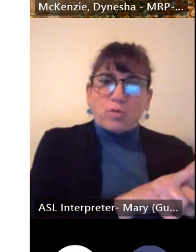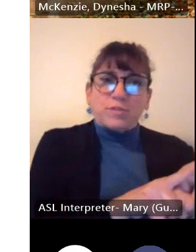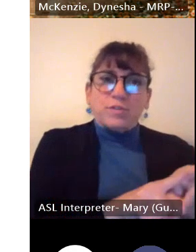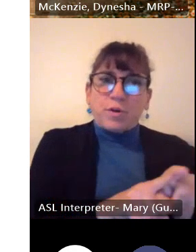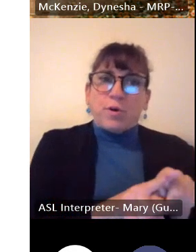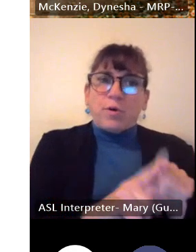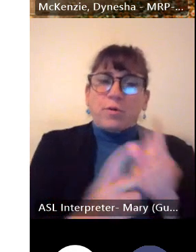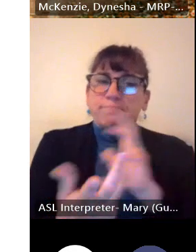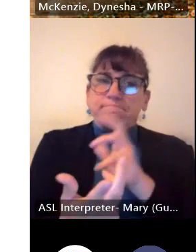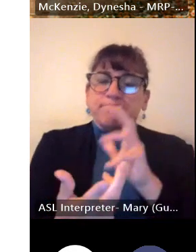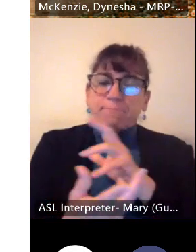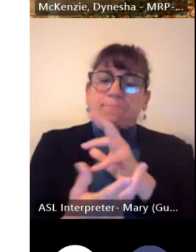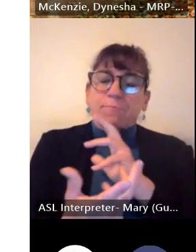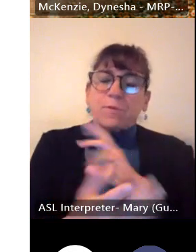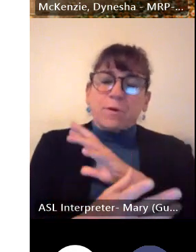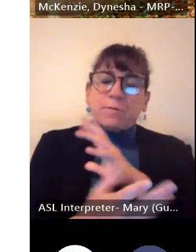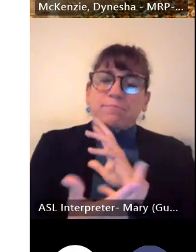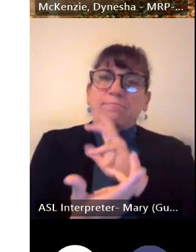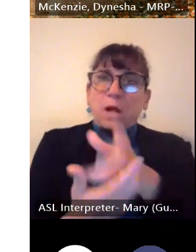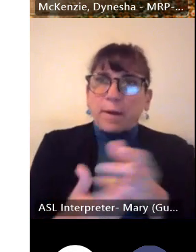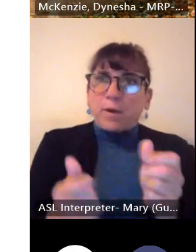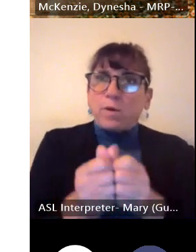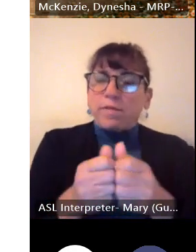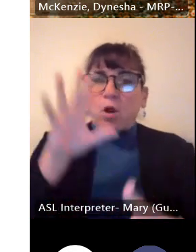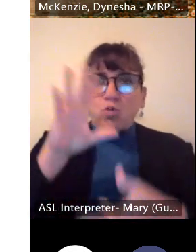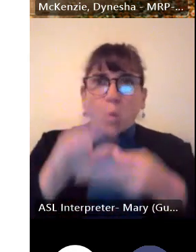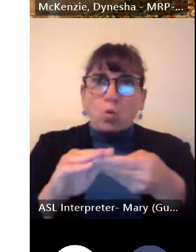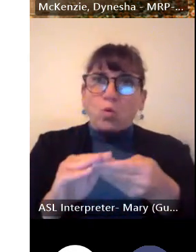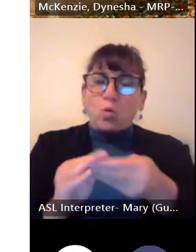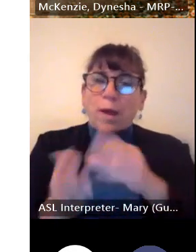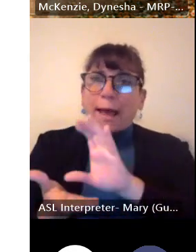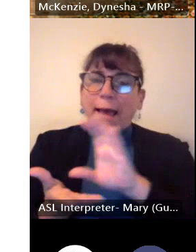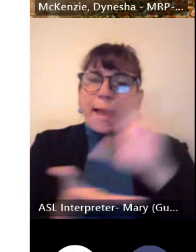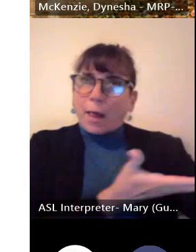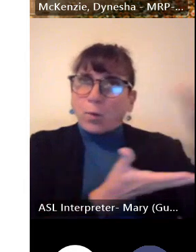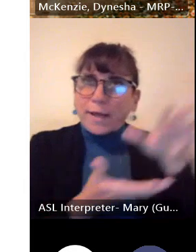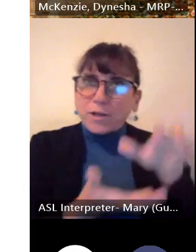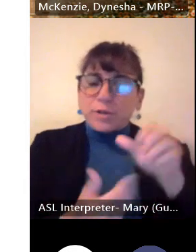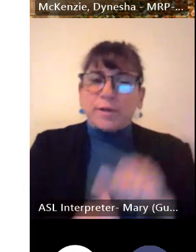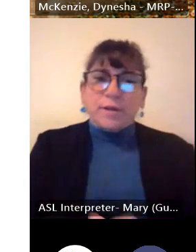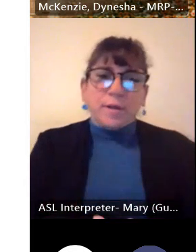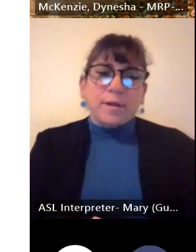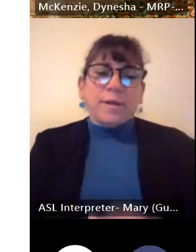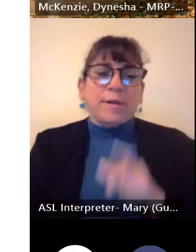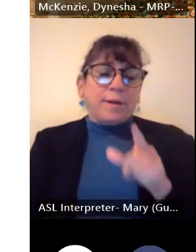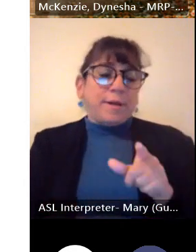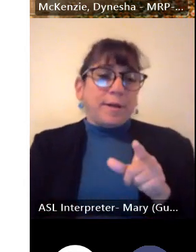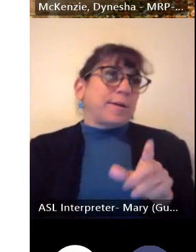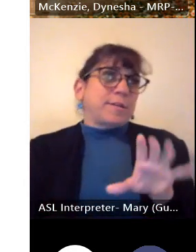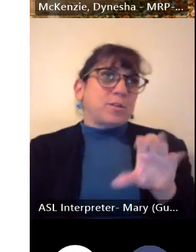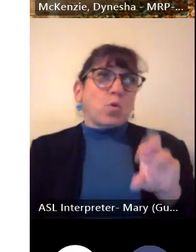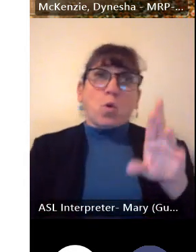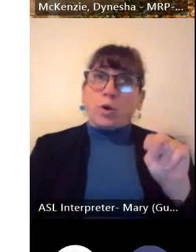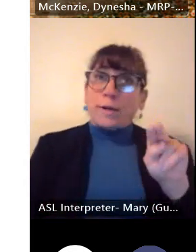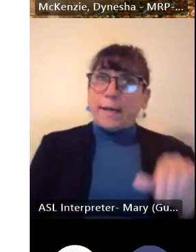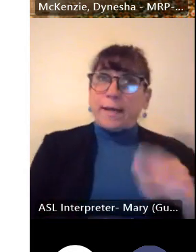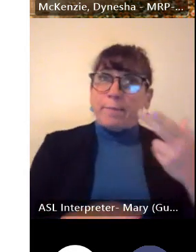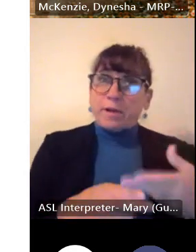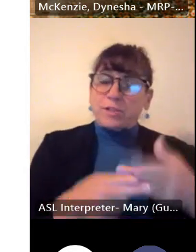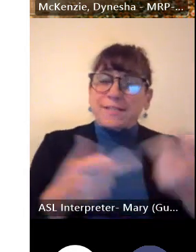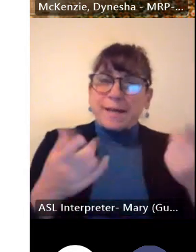as our total allocation. And as Courtney mentioned earlier, ideally, this is happening before the end of the preceding